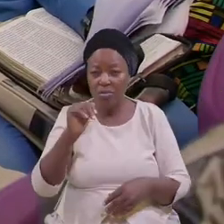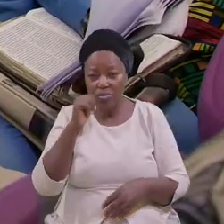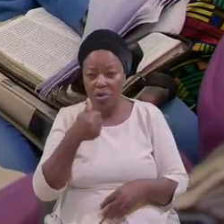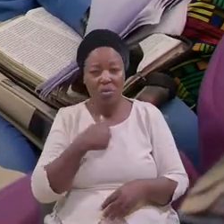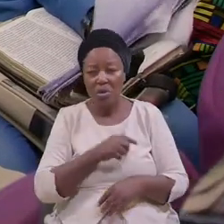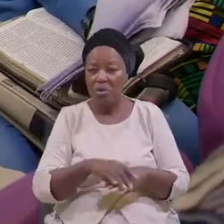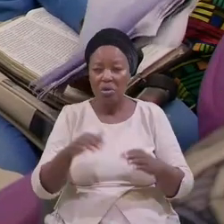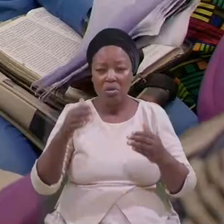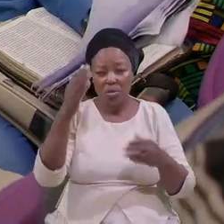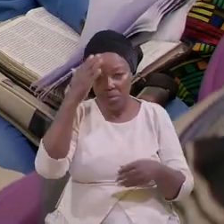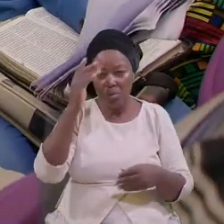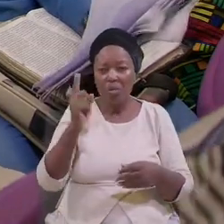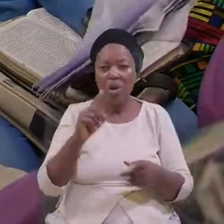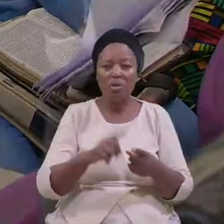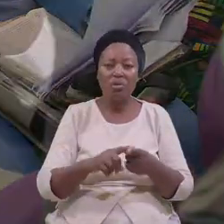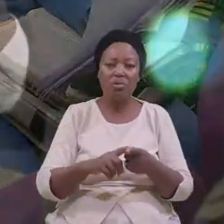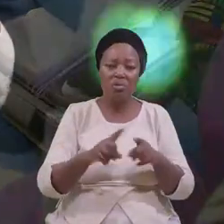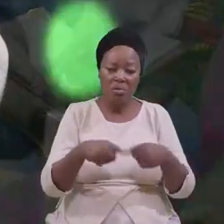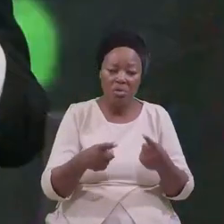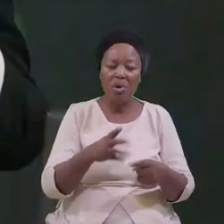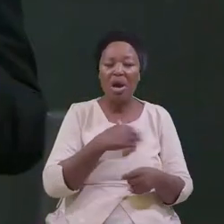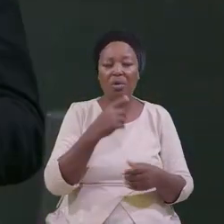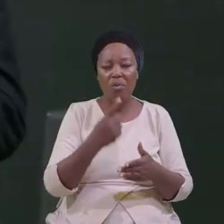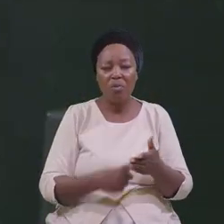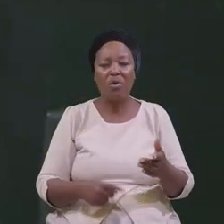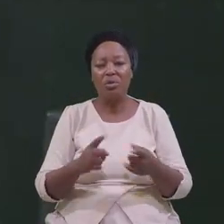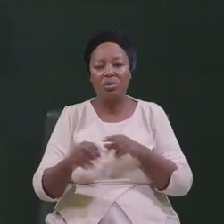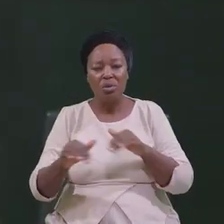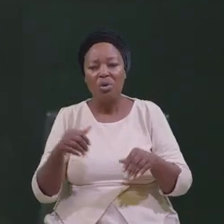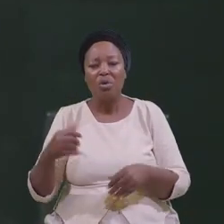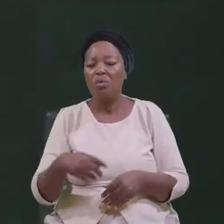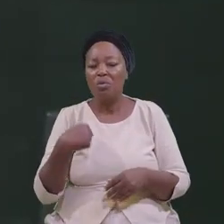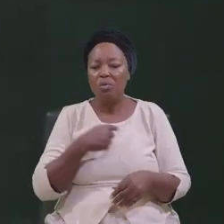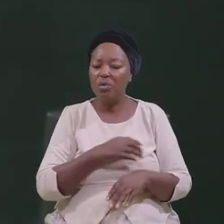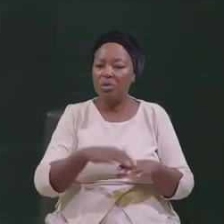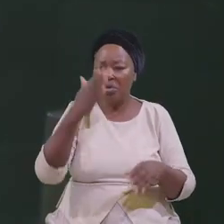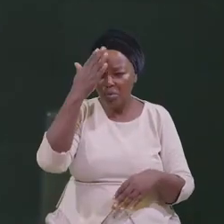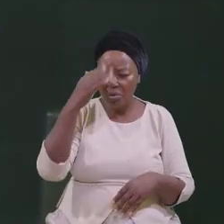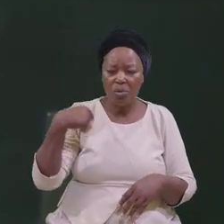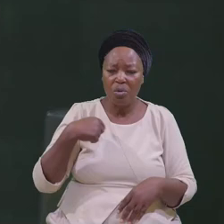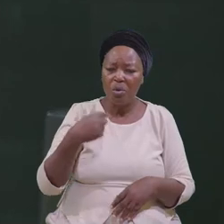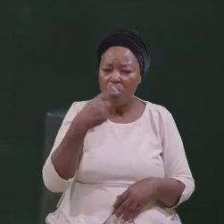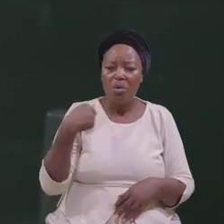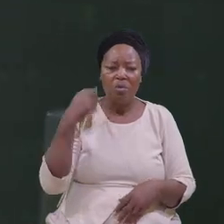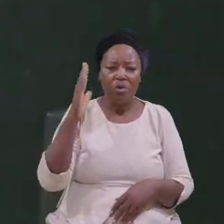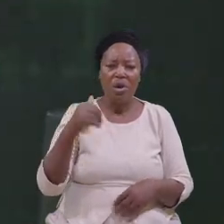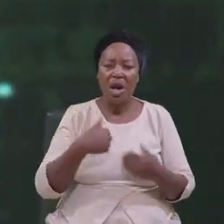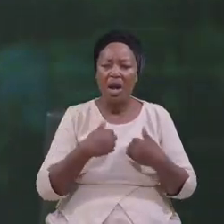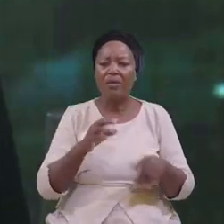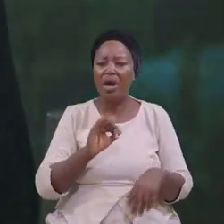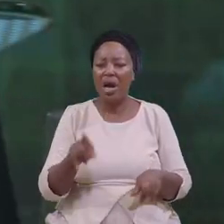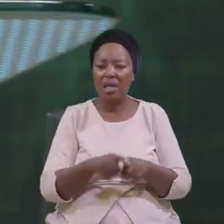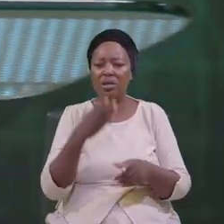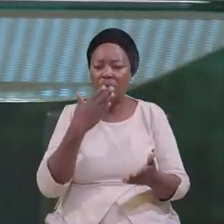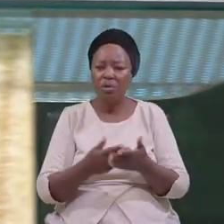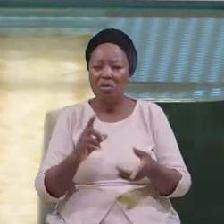do, where we should go, who we should befriend, who we should have as acquaintances and contacts. And